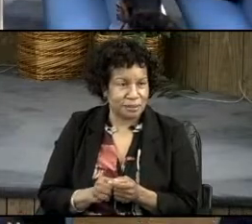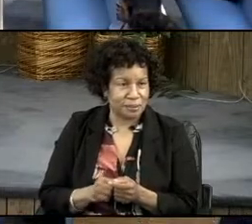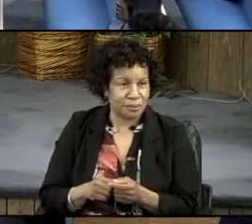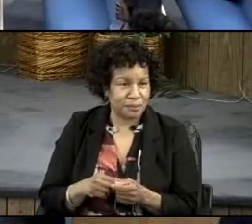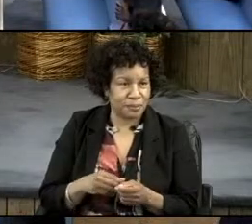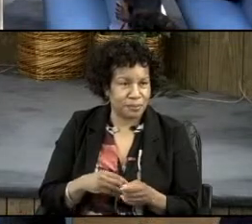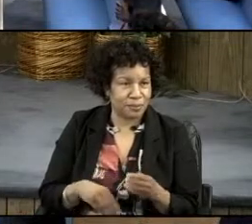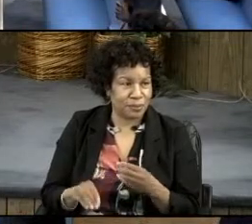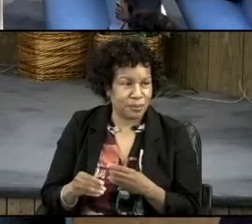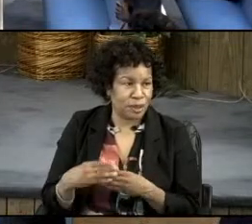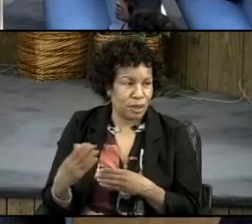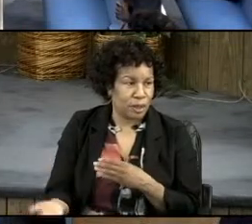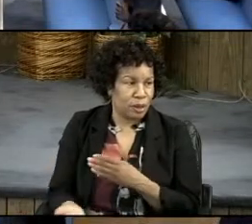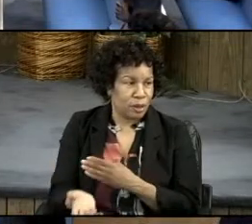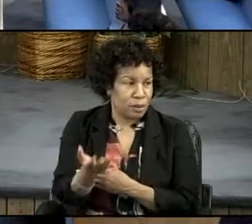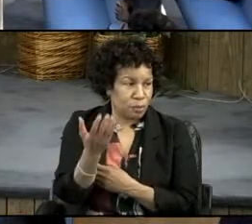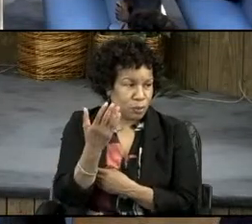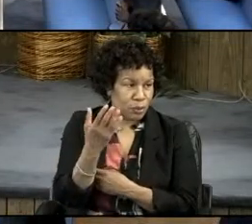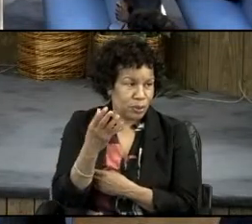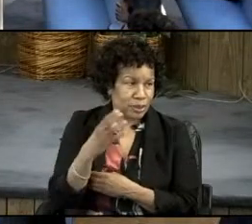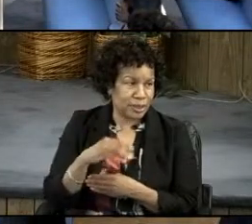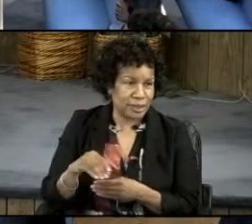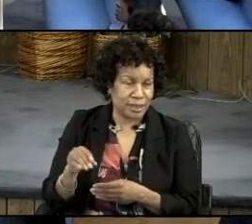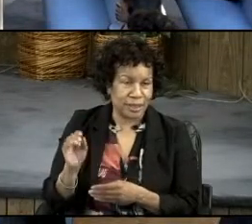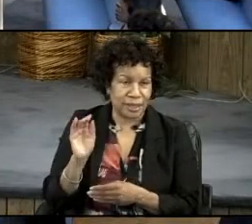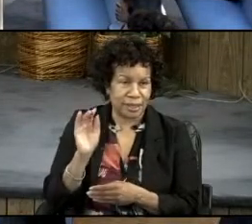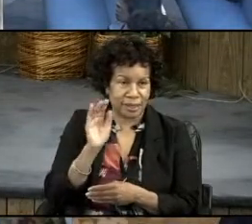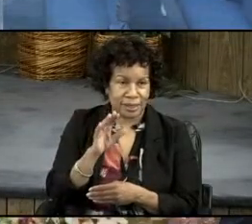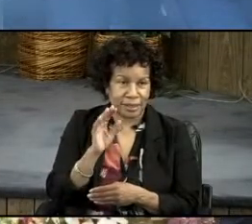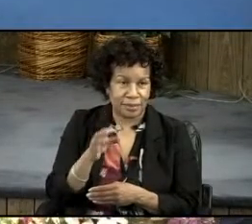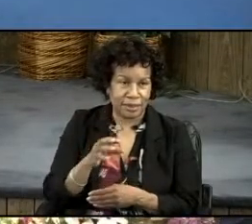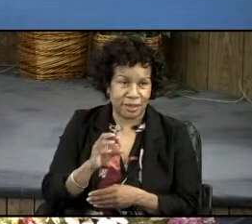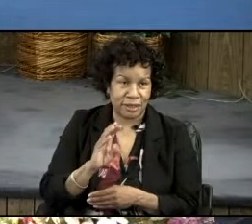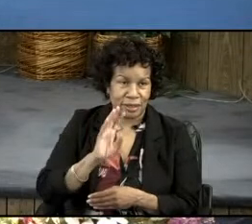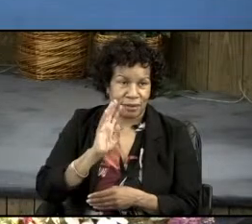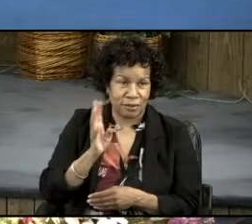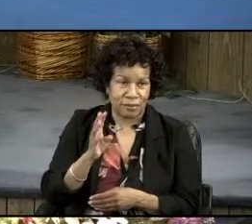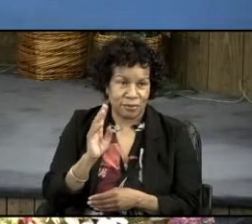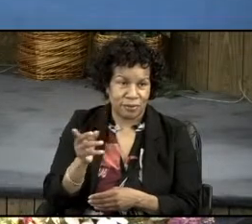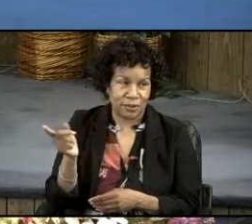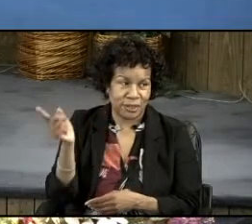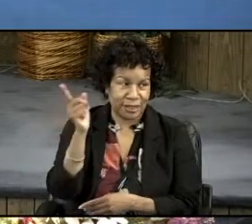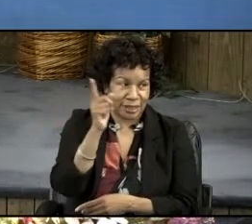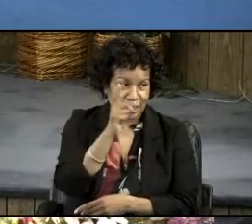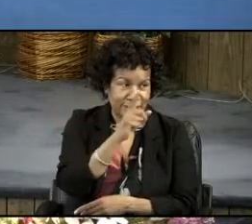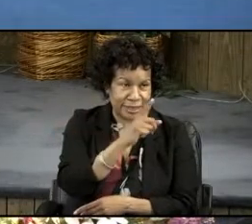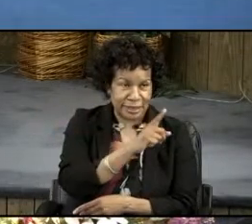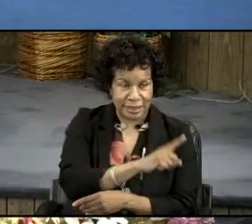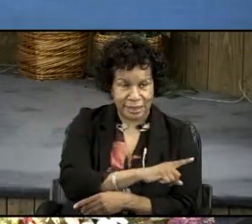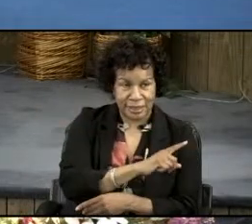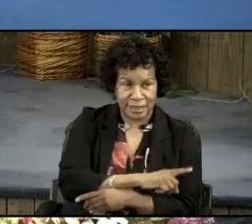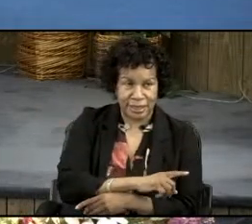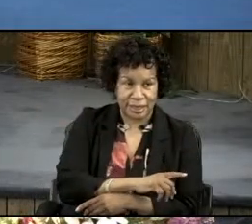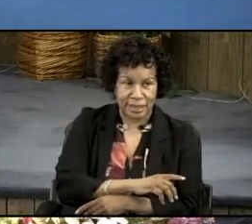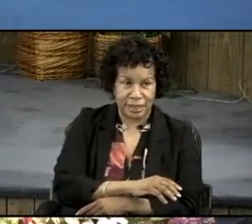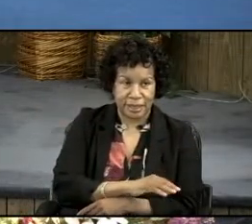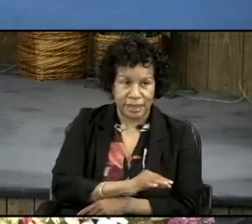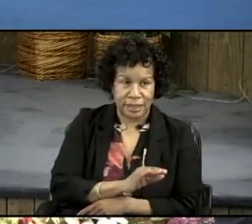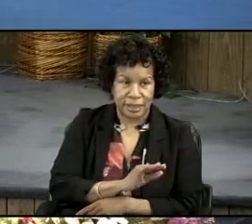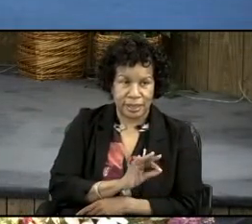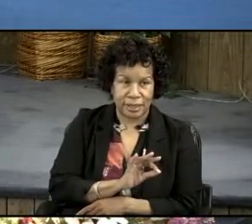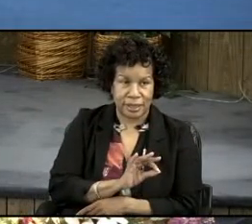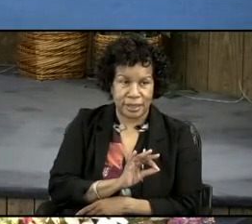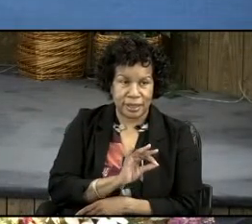and evening for 40 days. That's 80 times 80 opportunities to slay